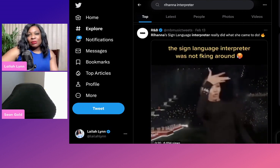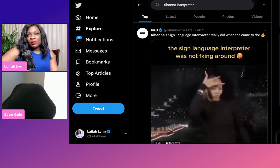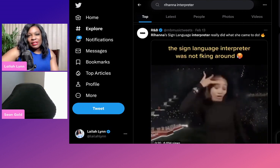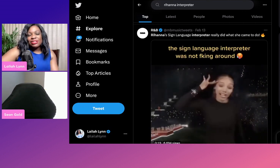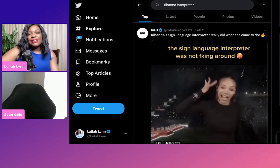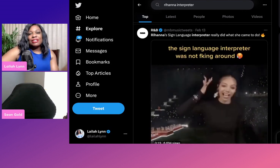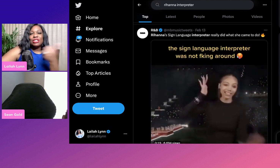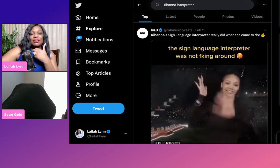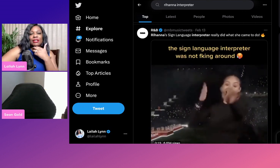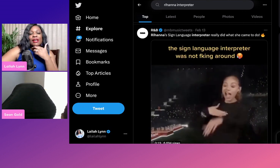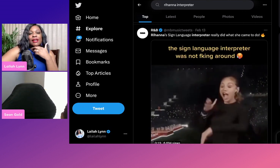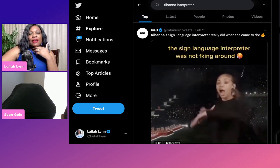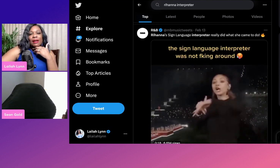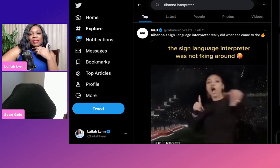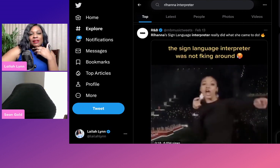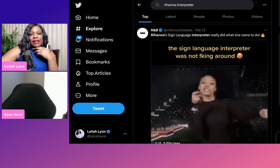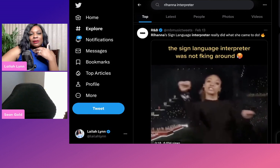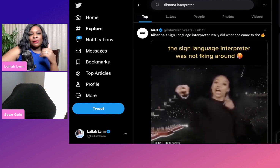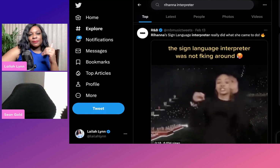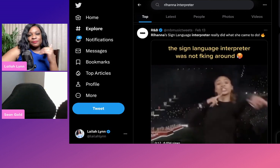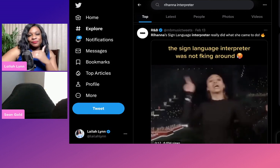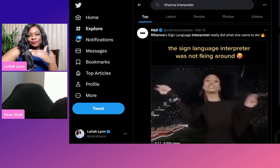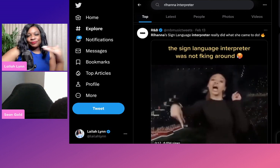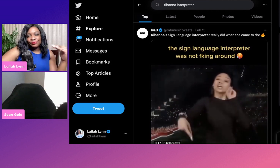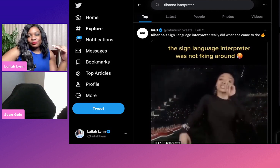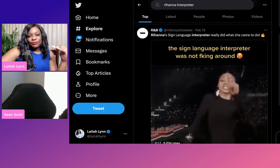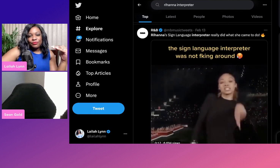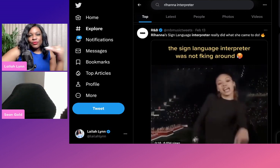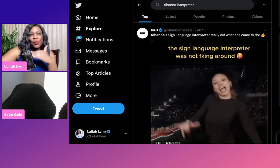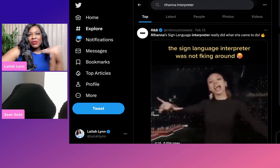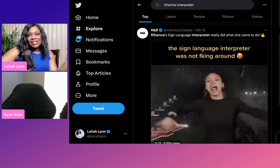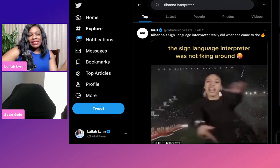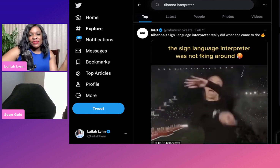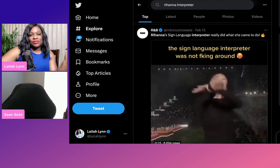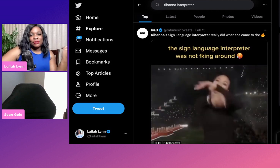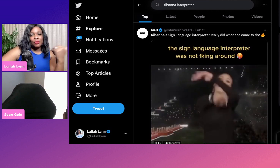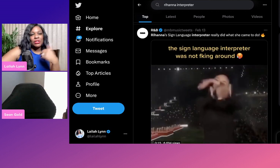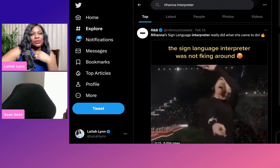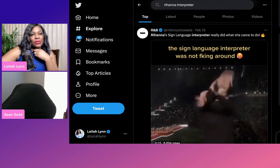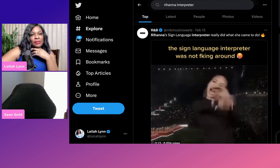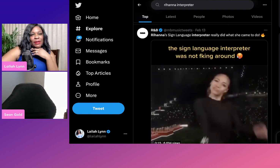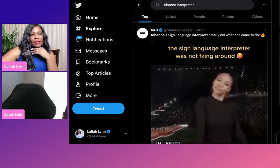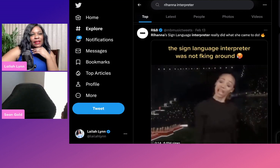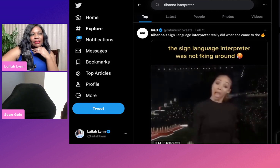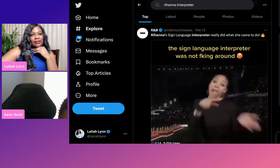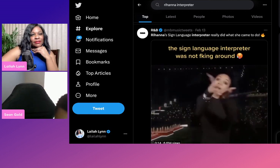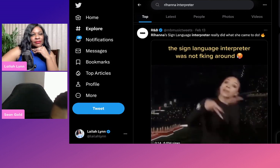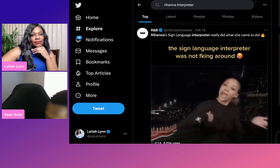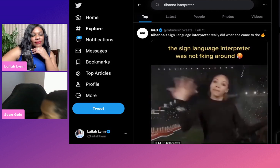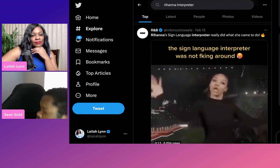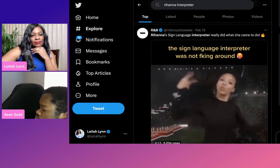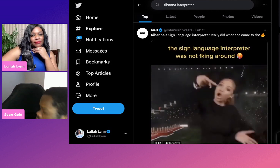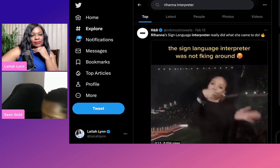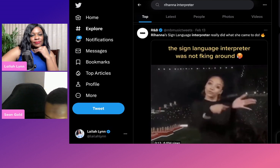ASL interpretation that she did not being aired on television? What are your thoughts about that?